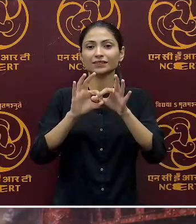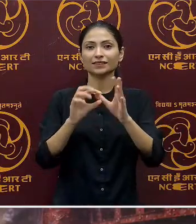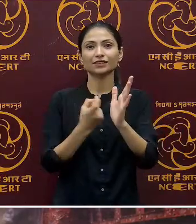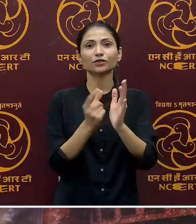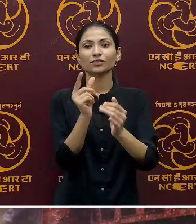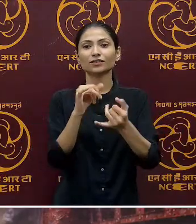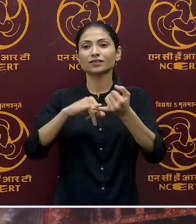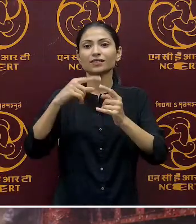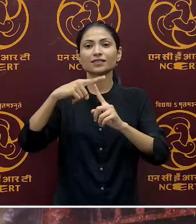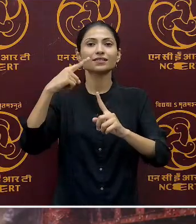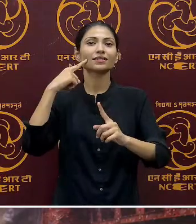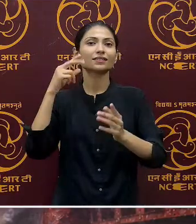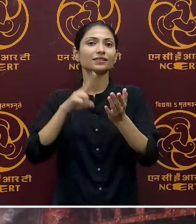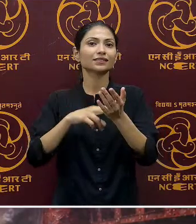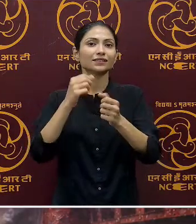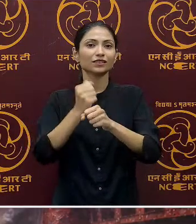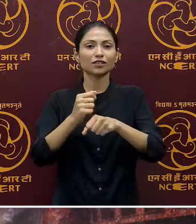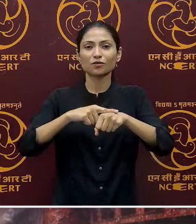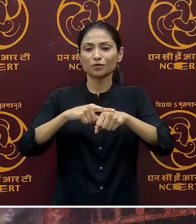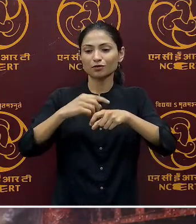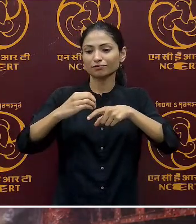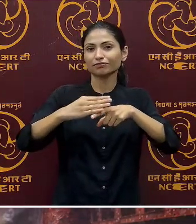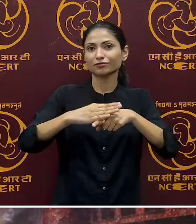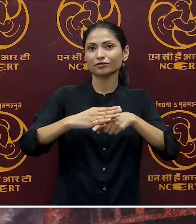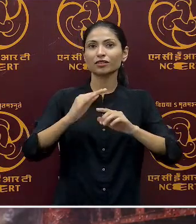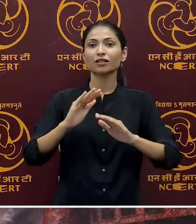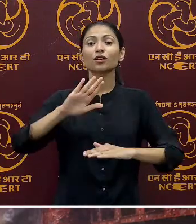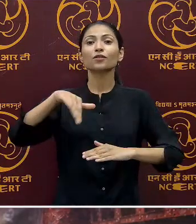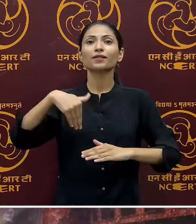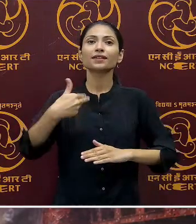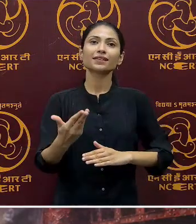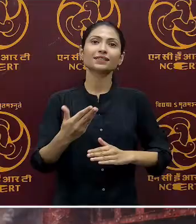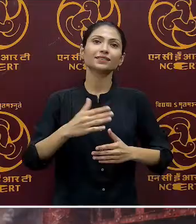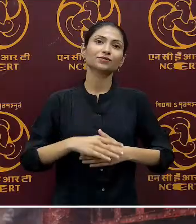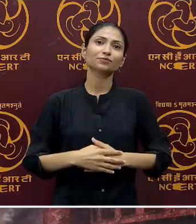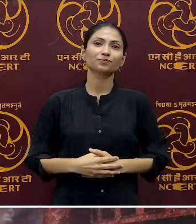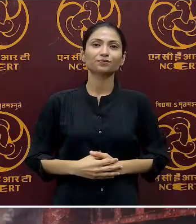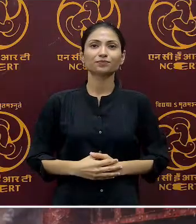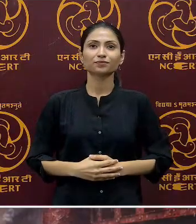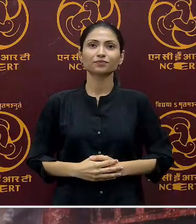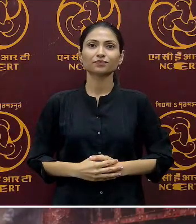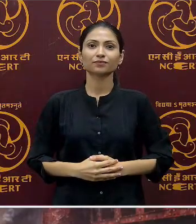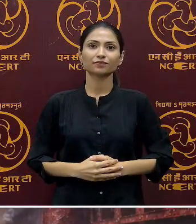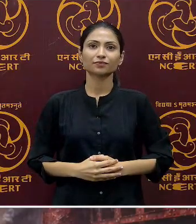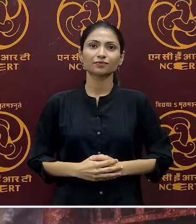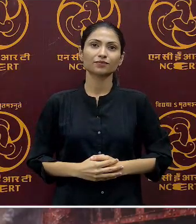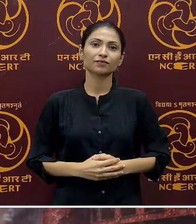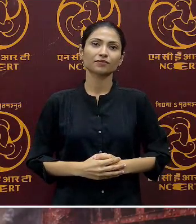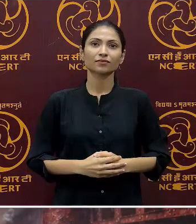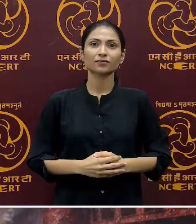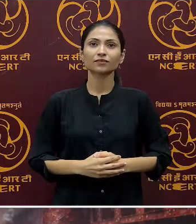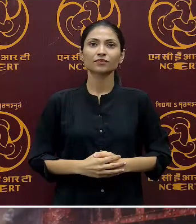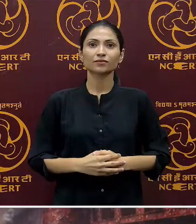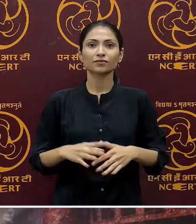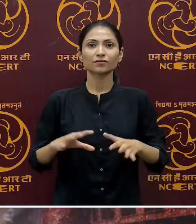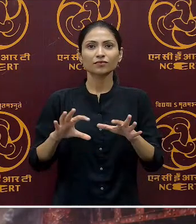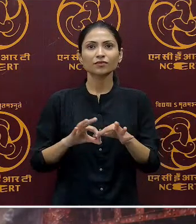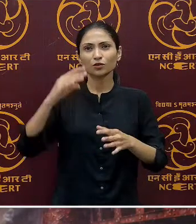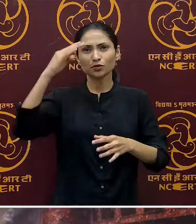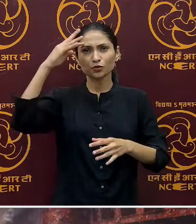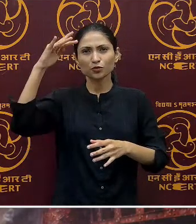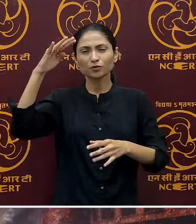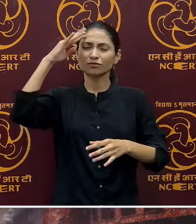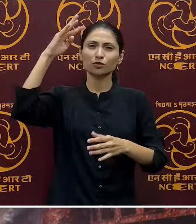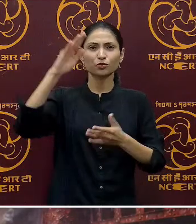I will go on to the next resources, which is of theory. Theory have already done, now its